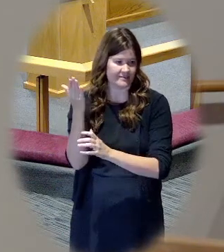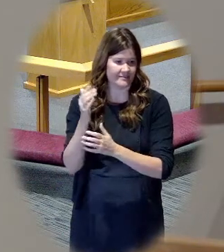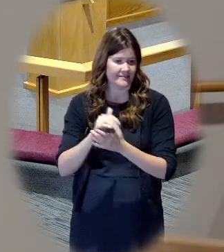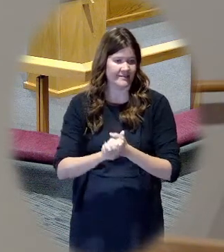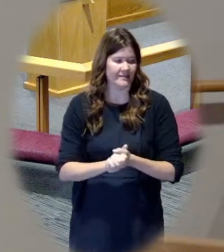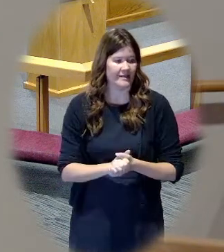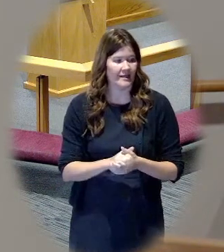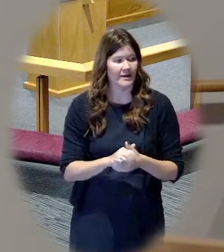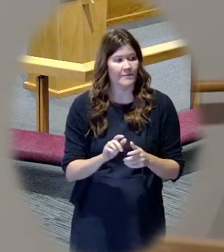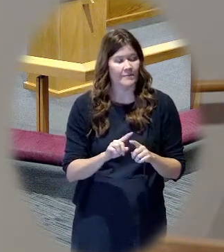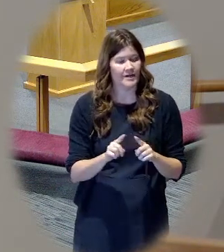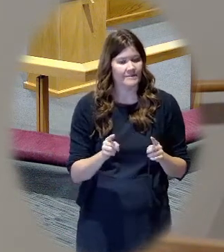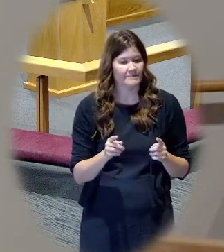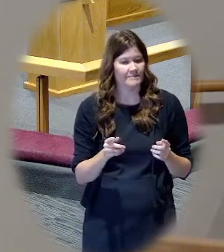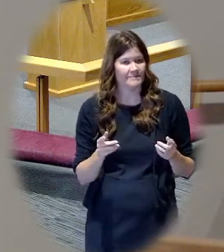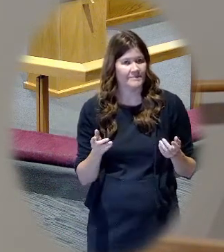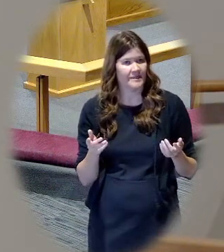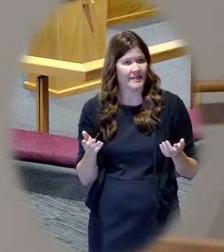But here's the kicker.